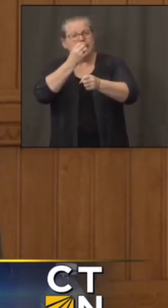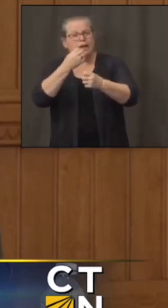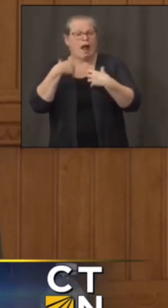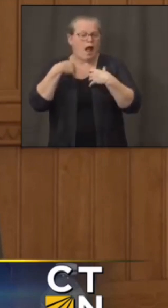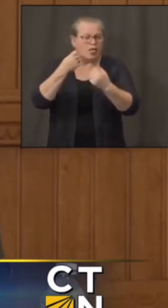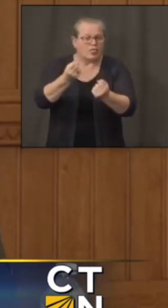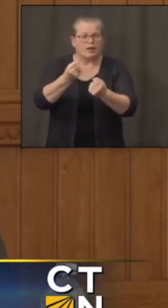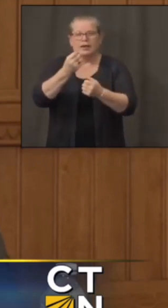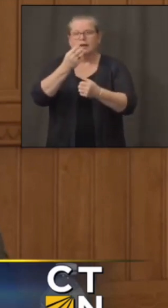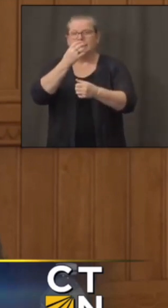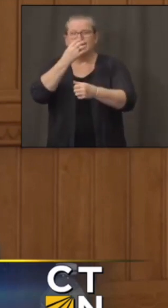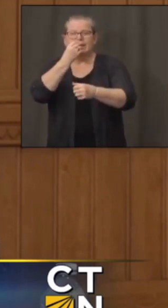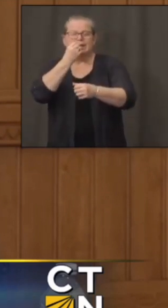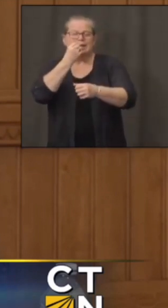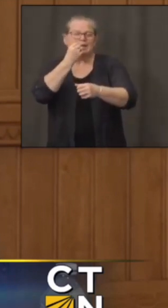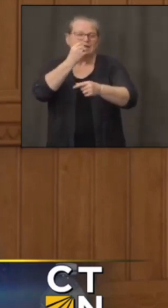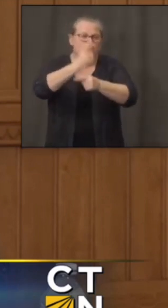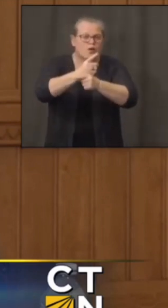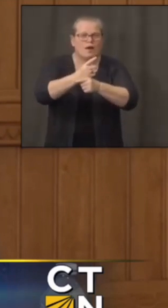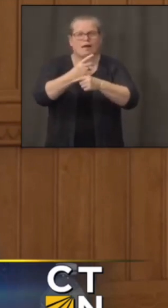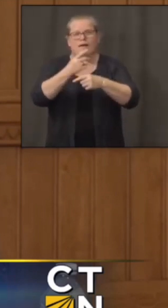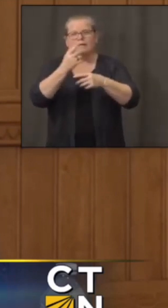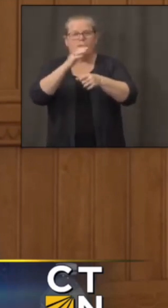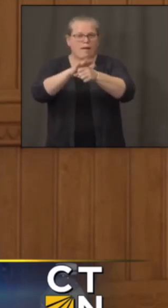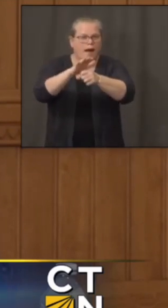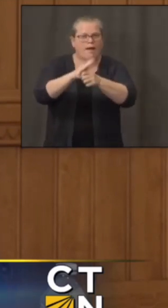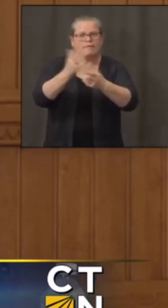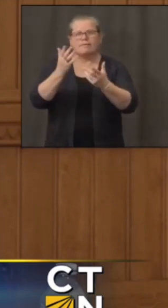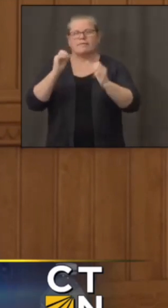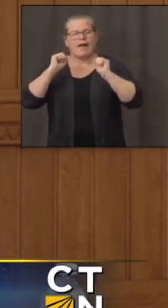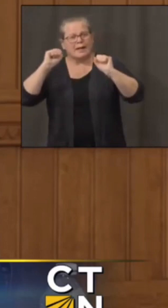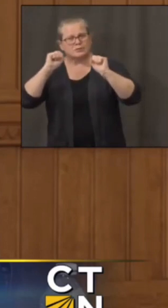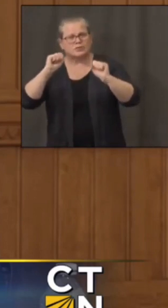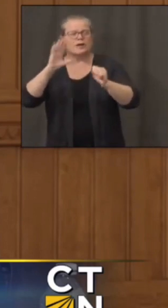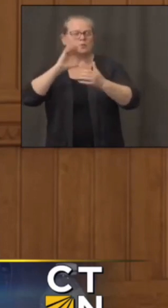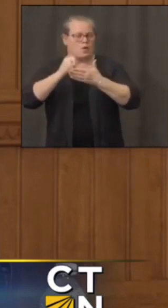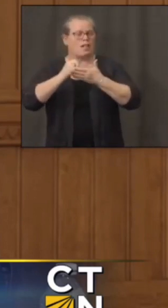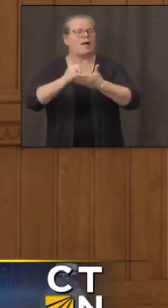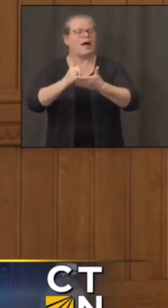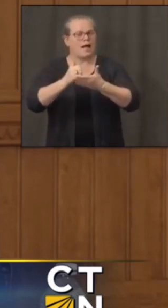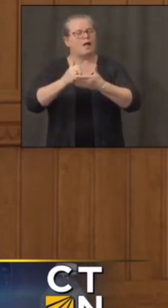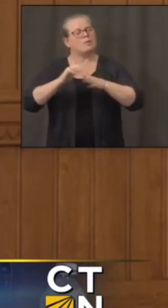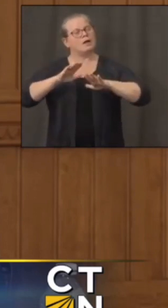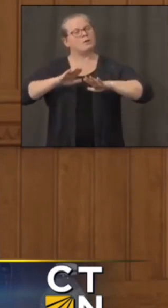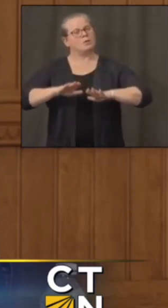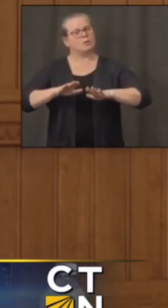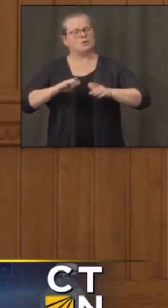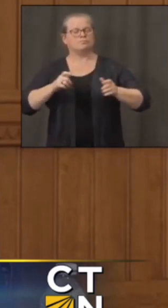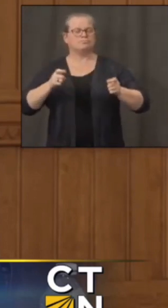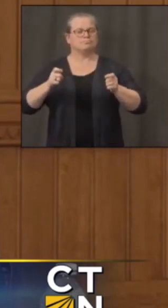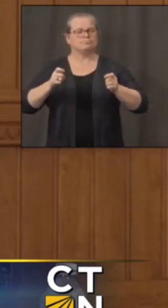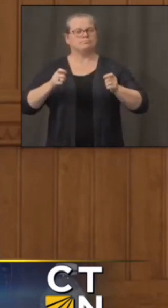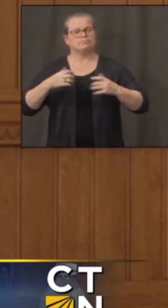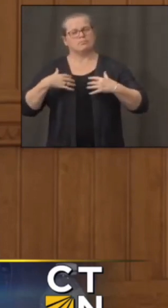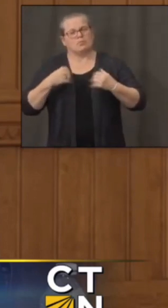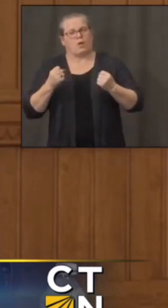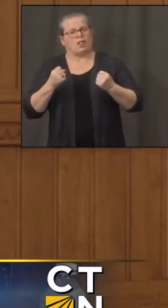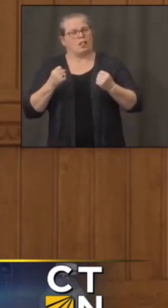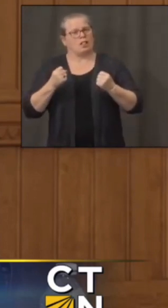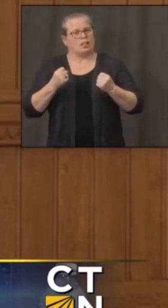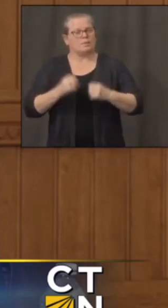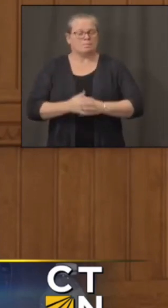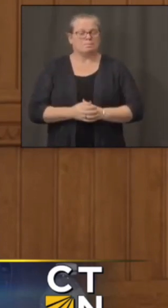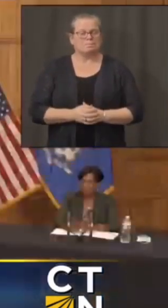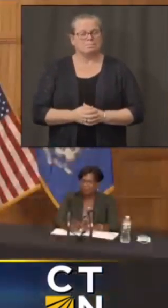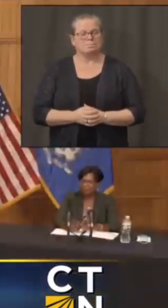healthy, exercise, certainly all of those things can help with managing, wellness and day-to-day stress.